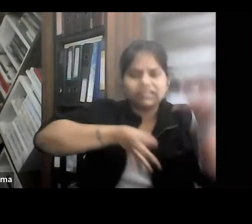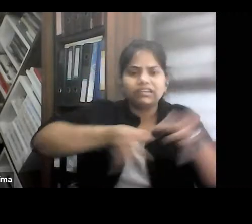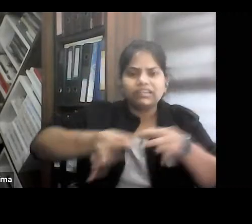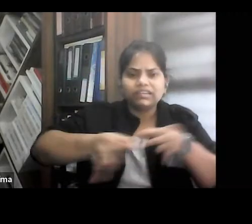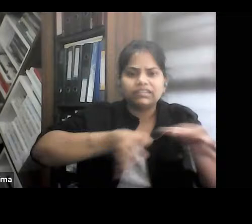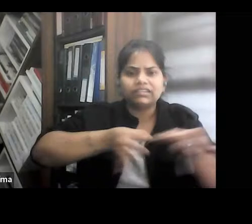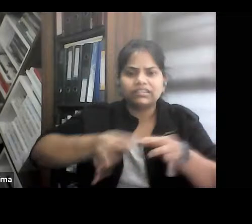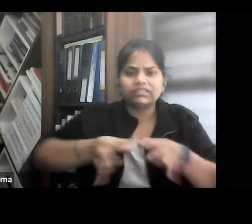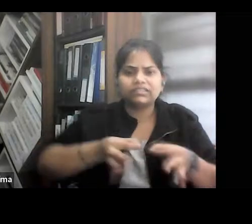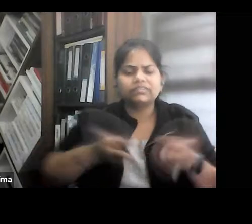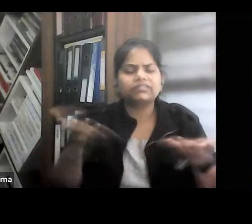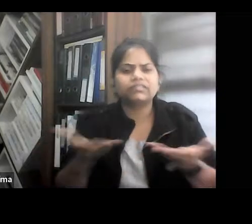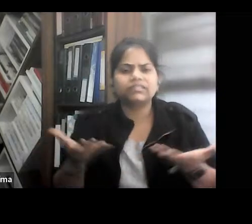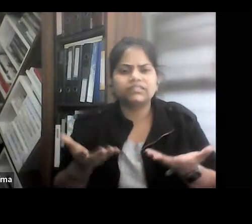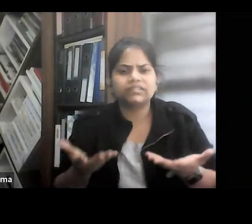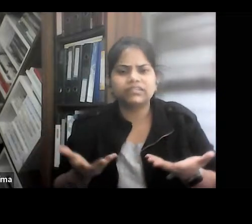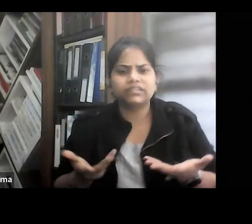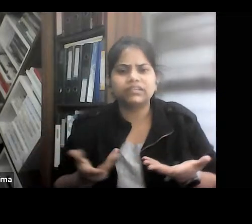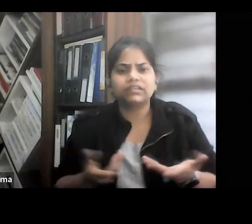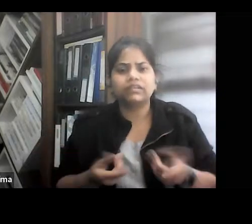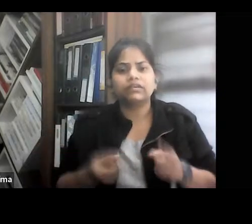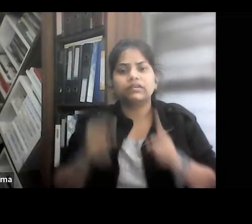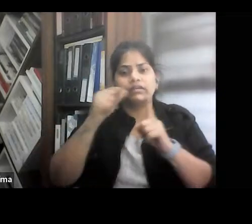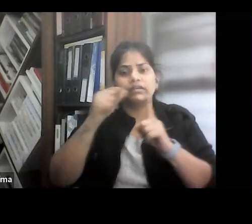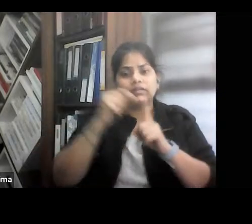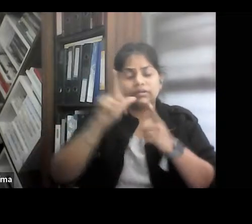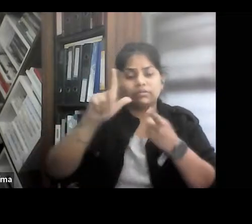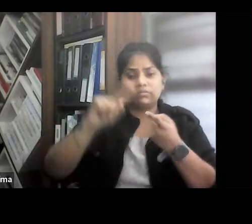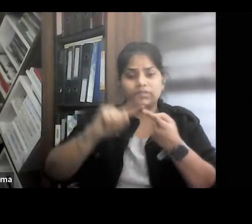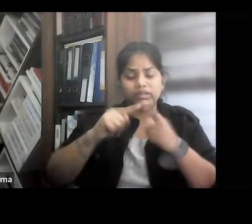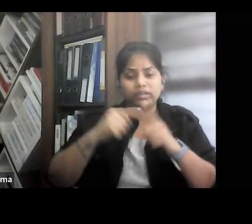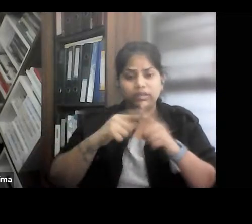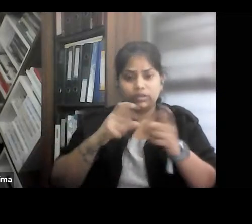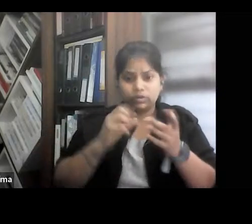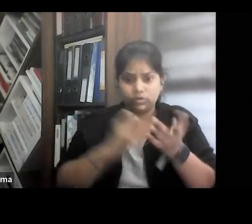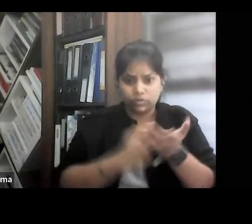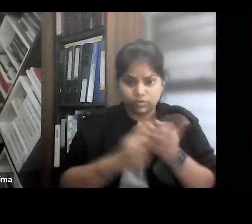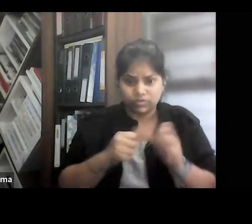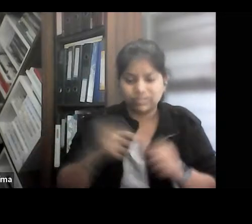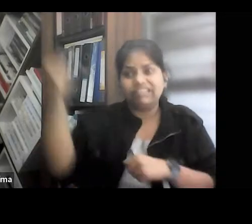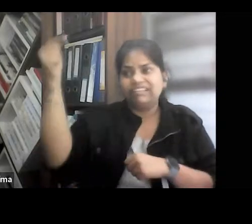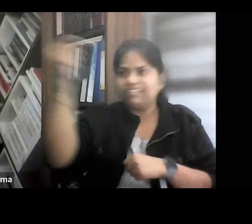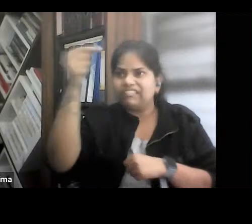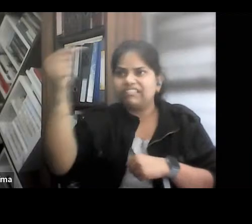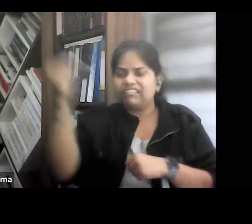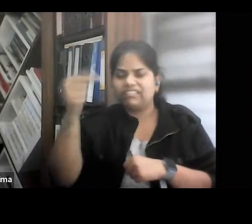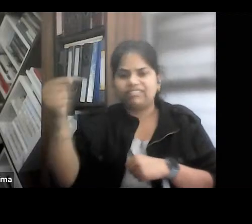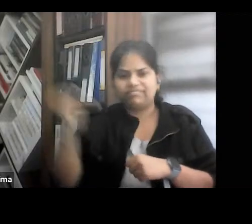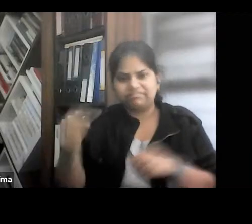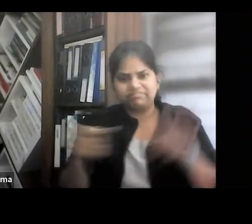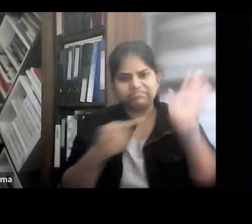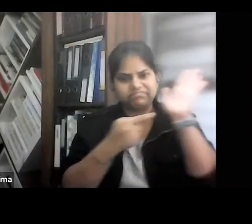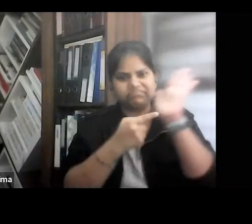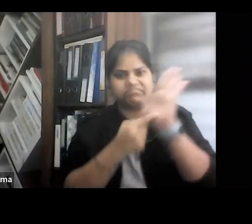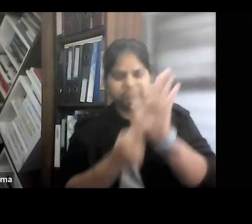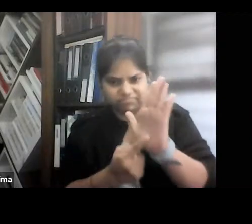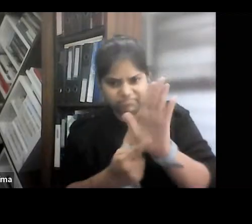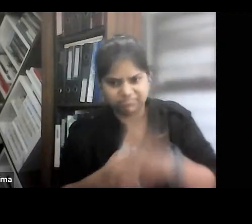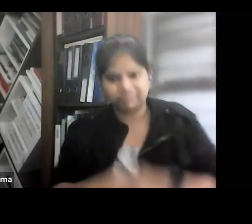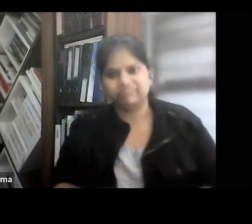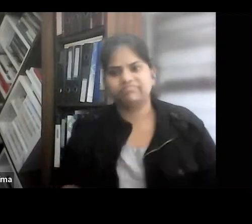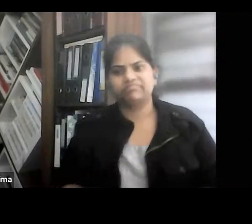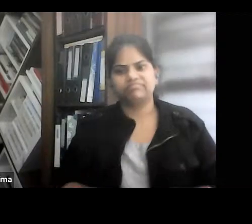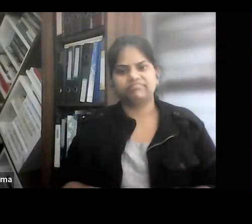with a plethora of negative images. So, this,